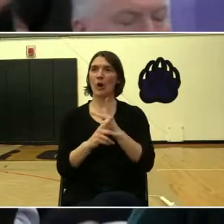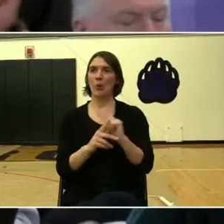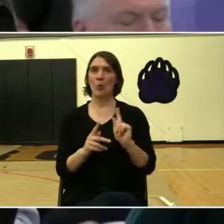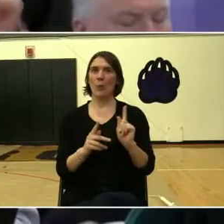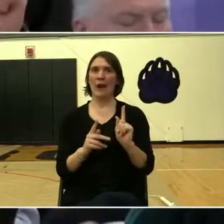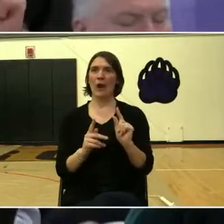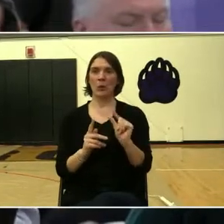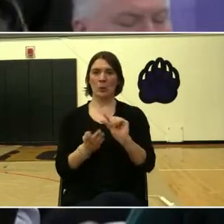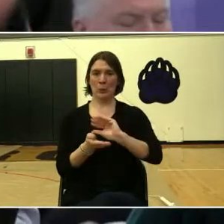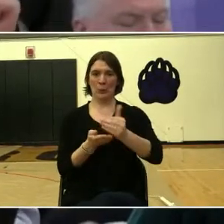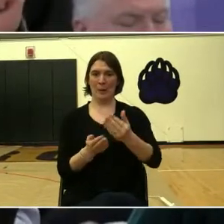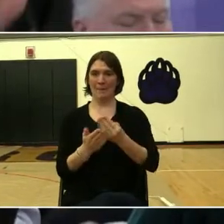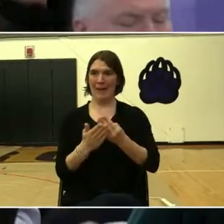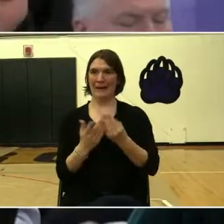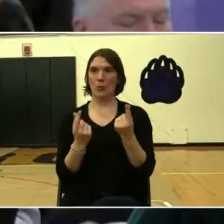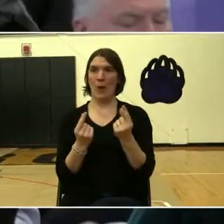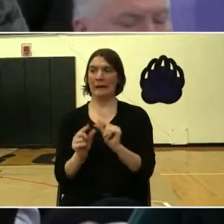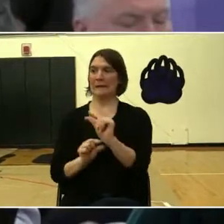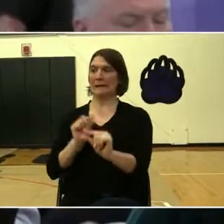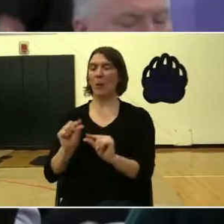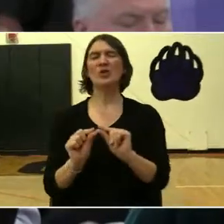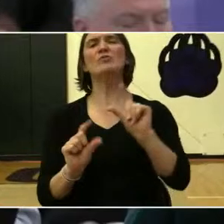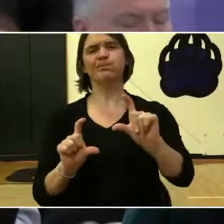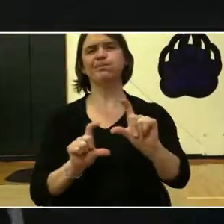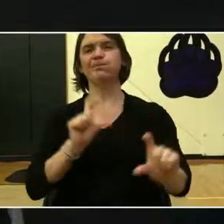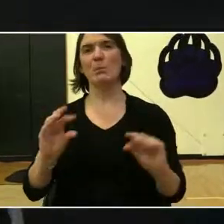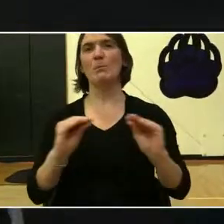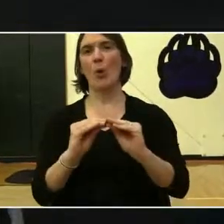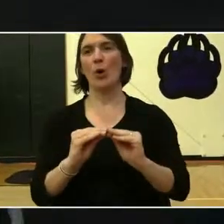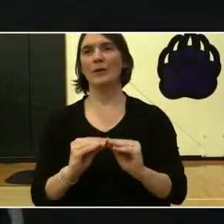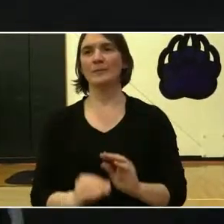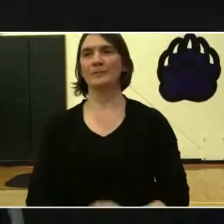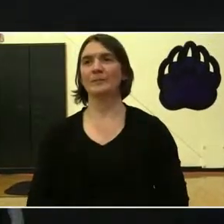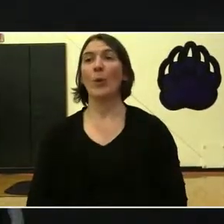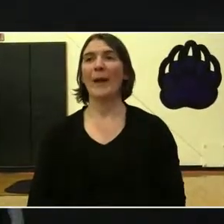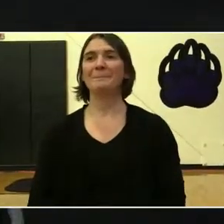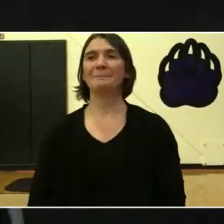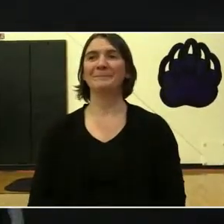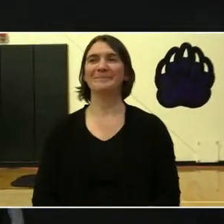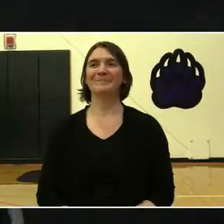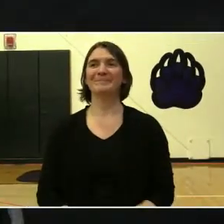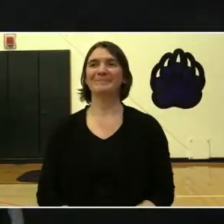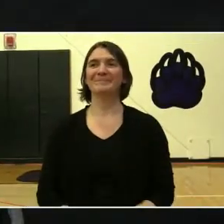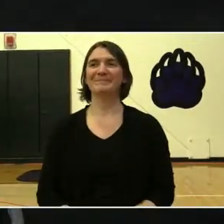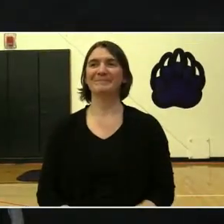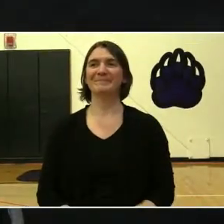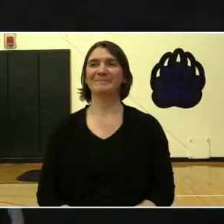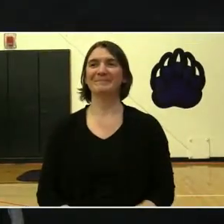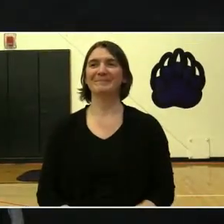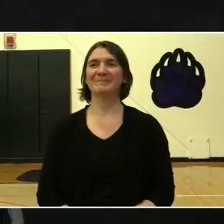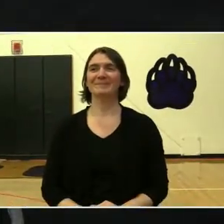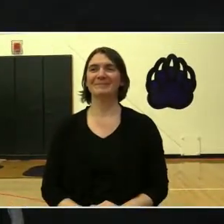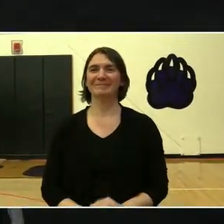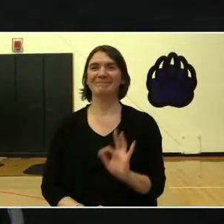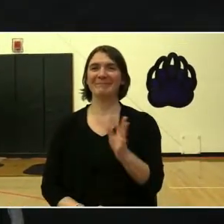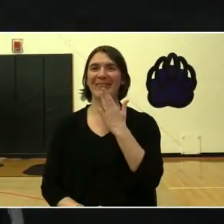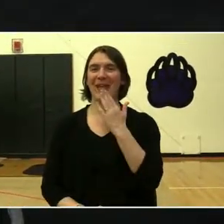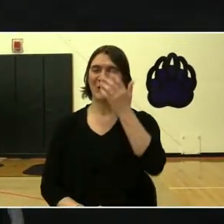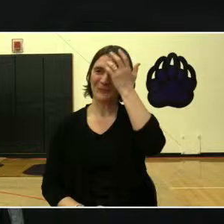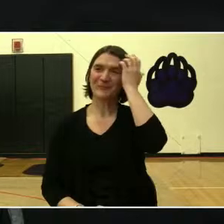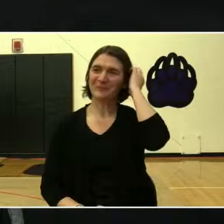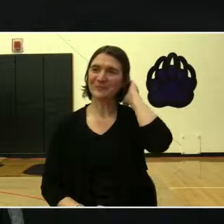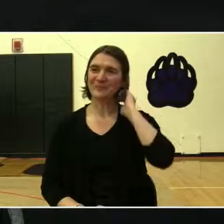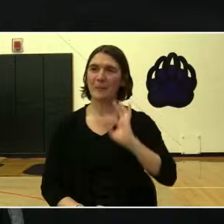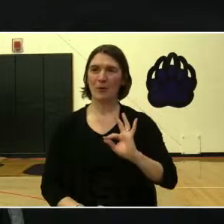small amount of money that they can give should be allotted thank you thank you um Ms